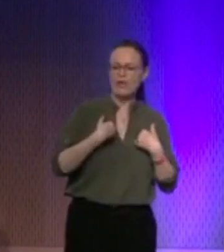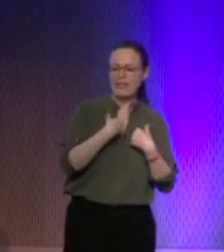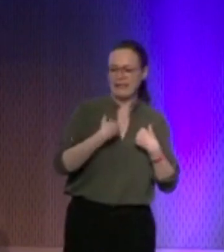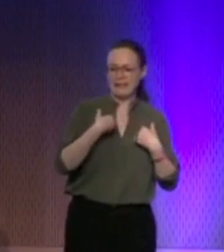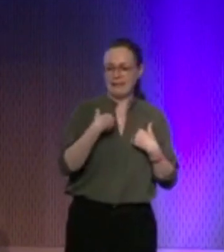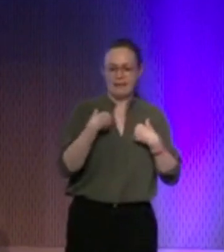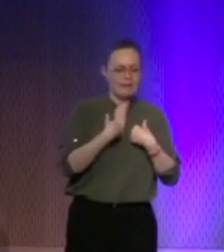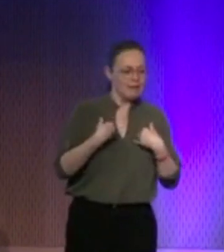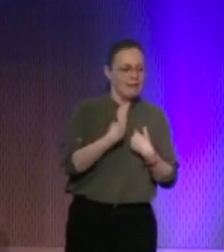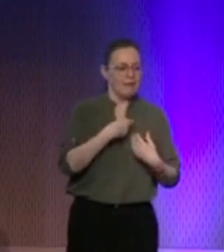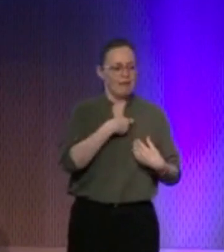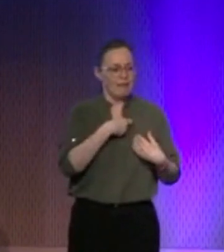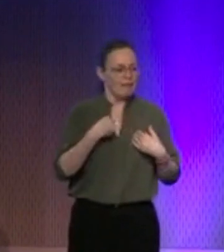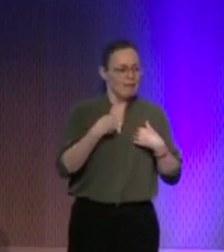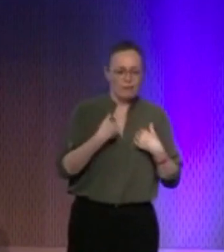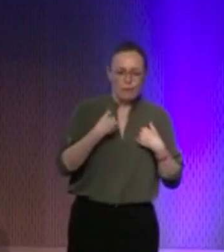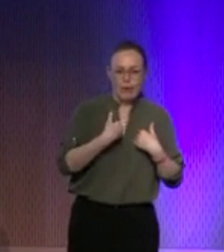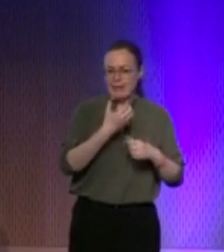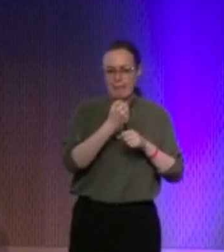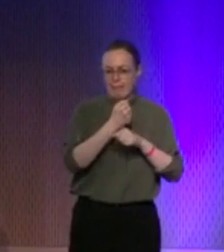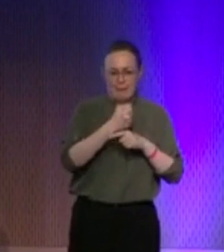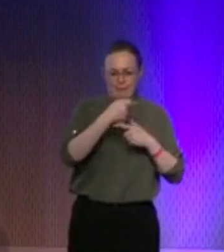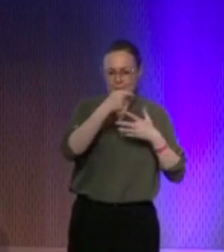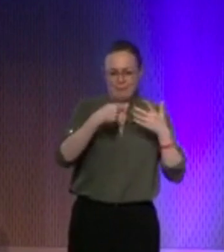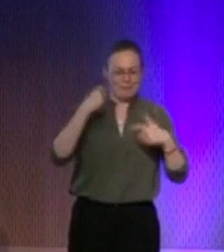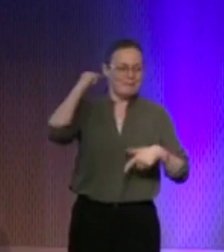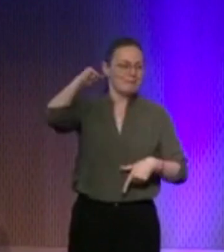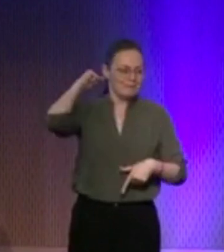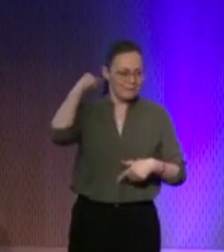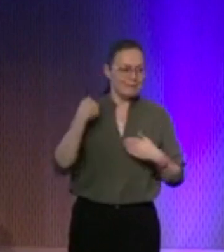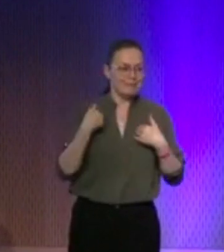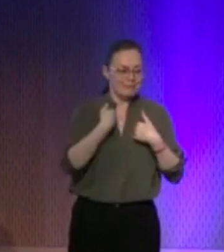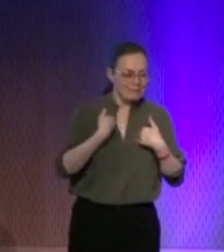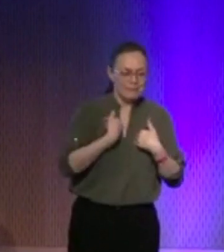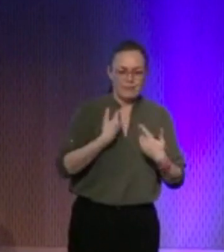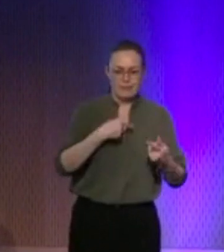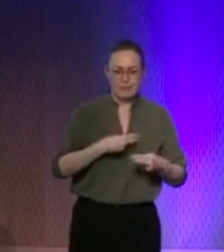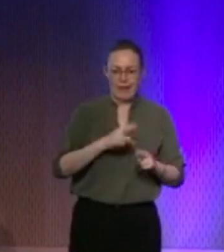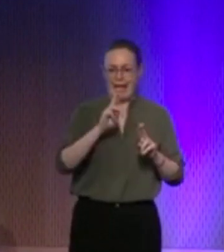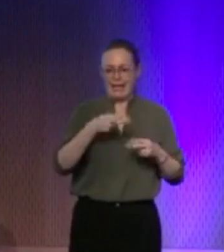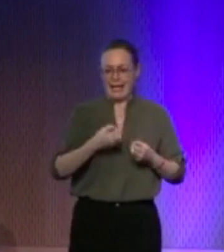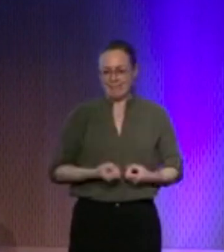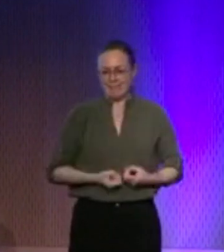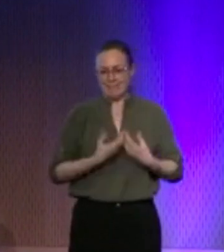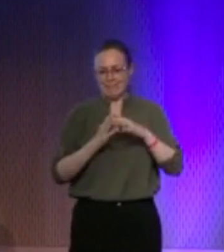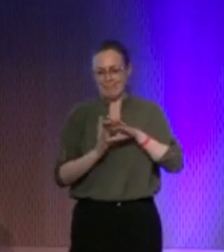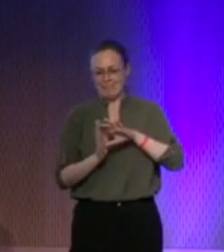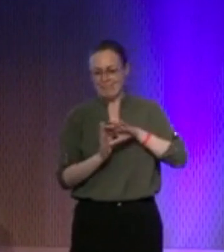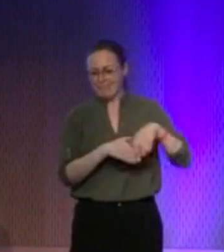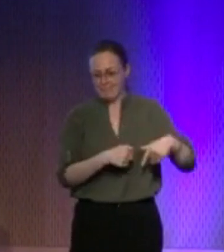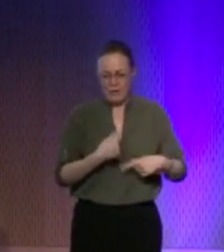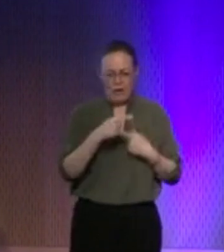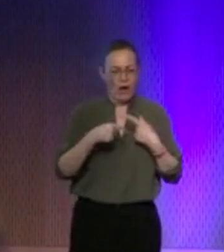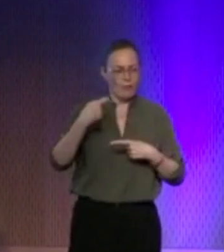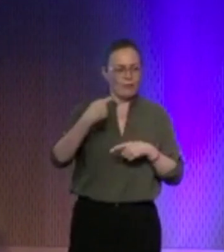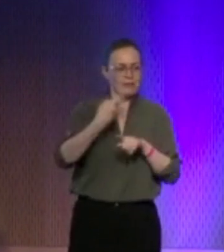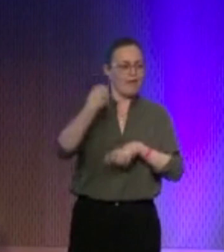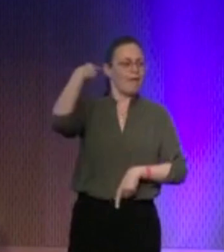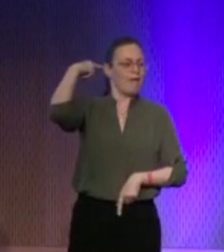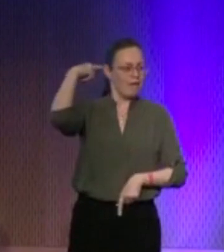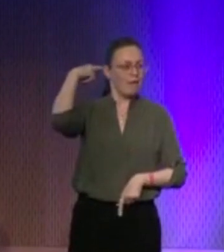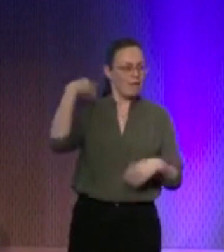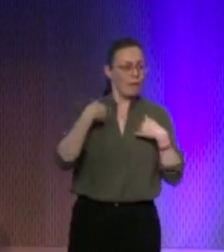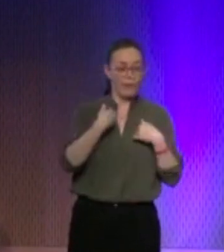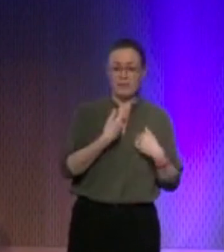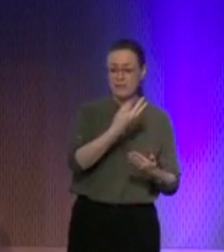a lot. They have a lot of worries that they cannot basically, take away from their mind. That's